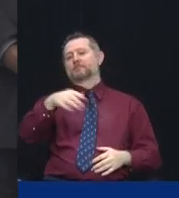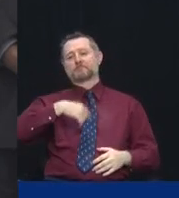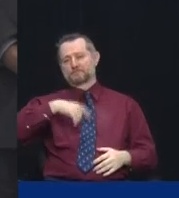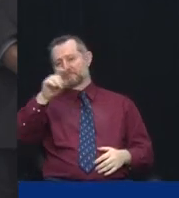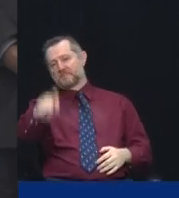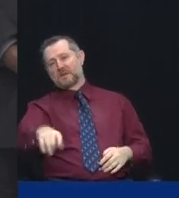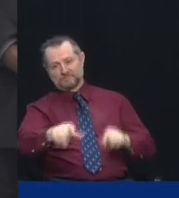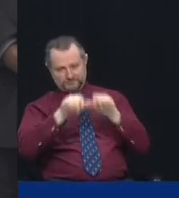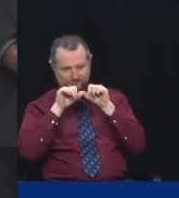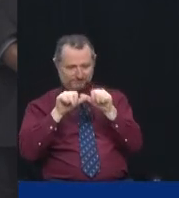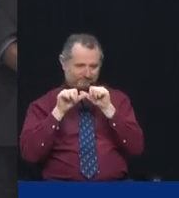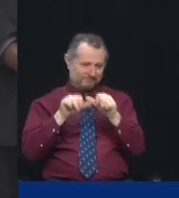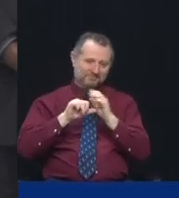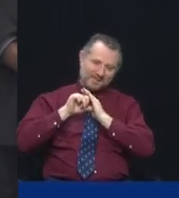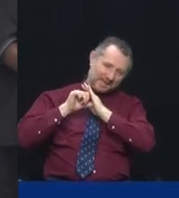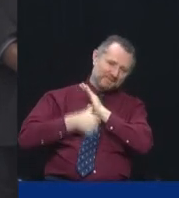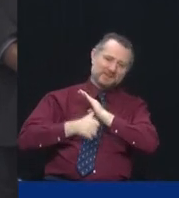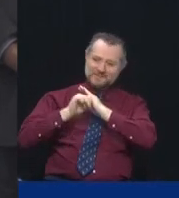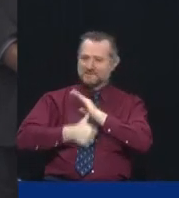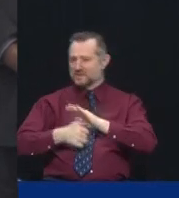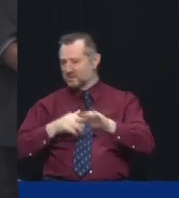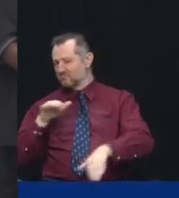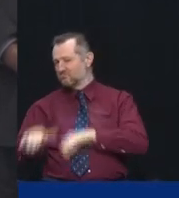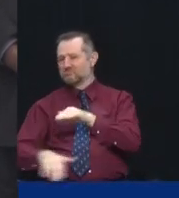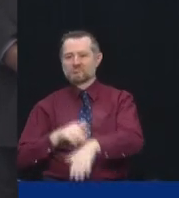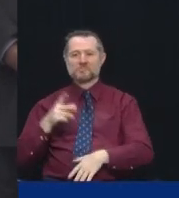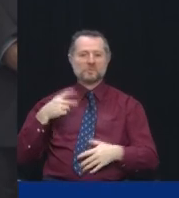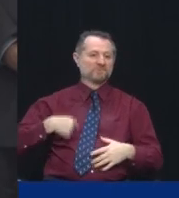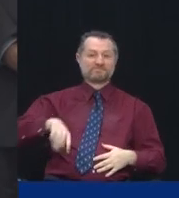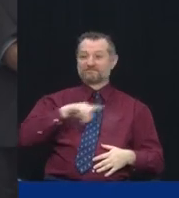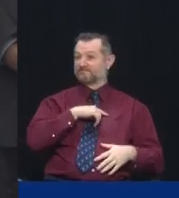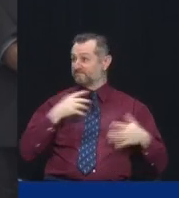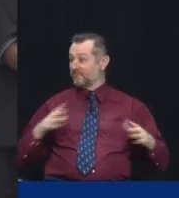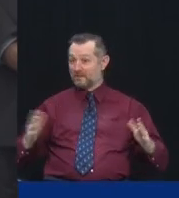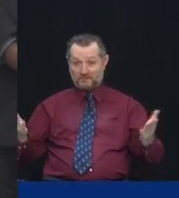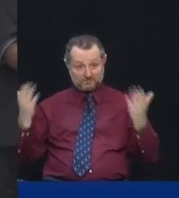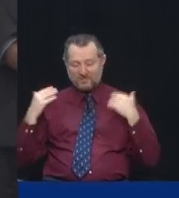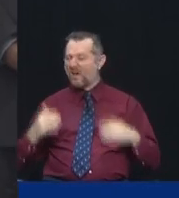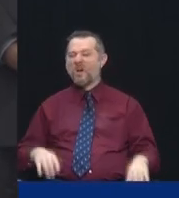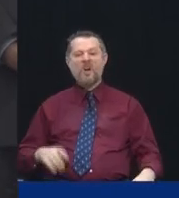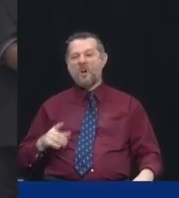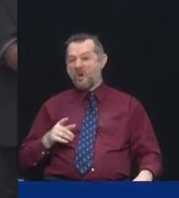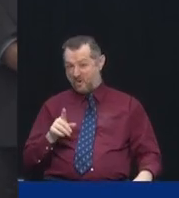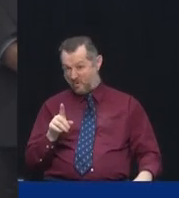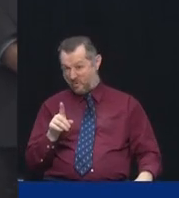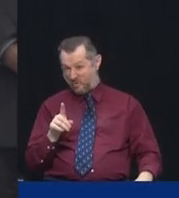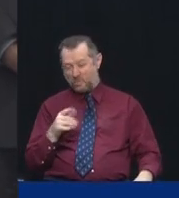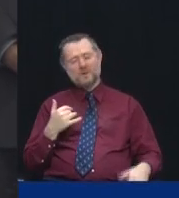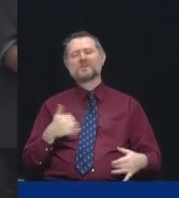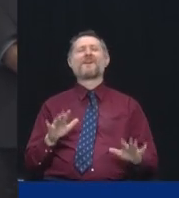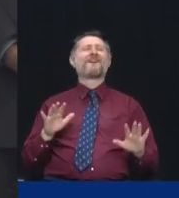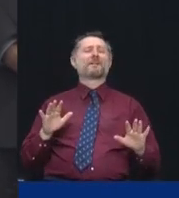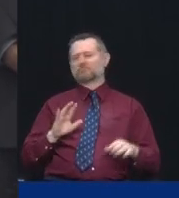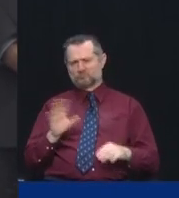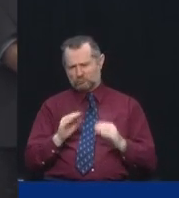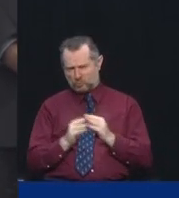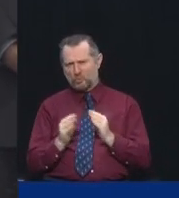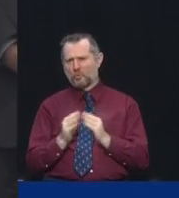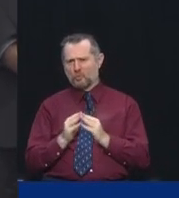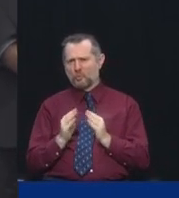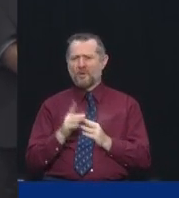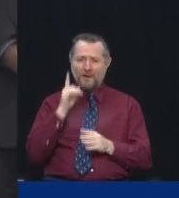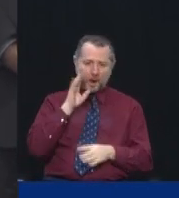we are not out of the woods yet, and we can't take this lightly. These last 3 weeks,